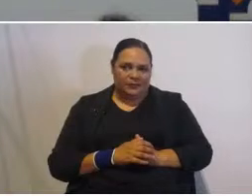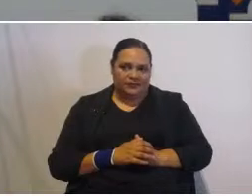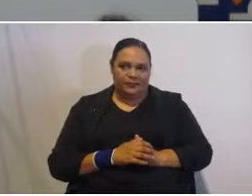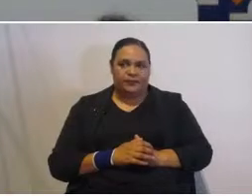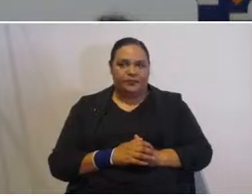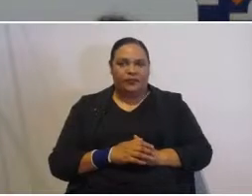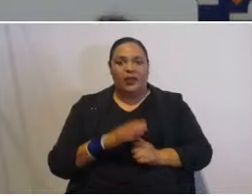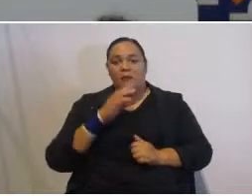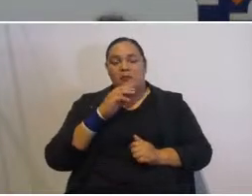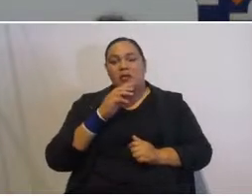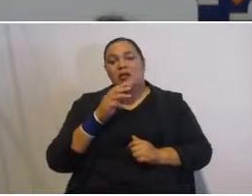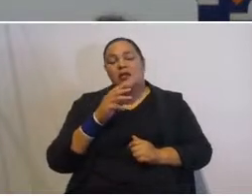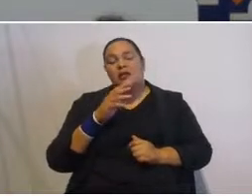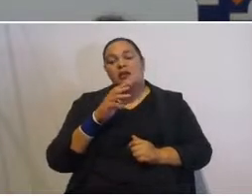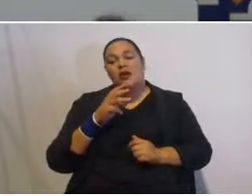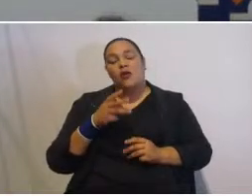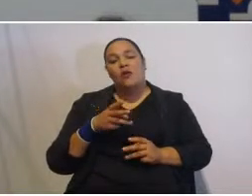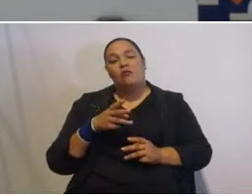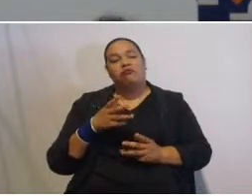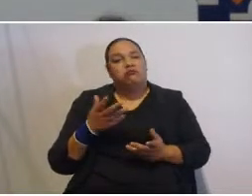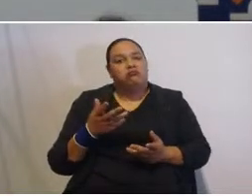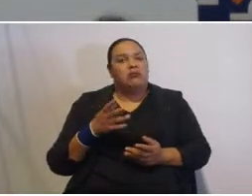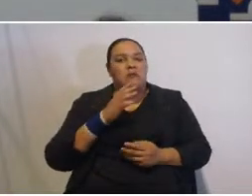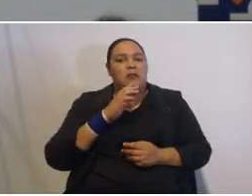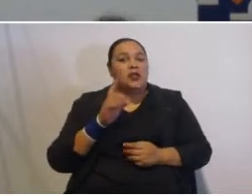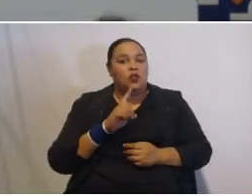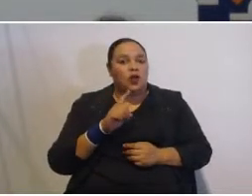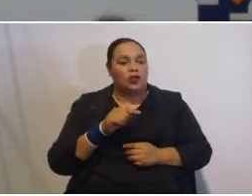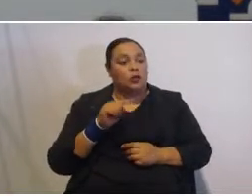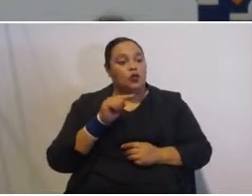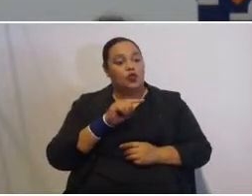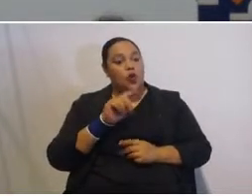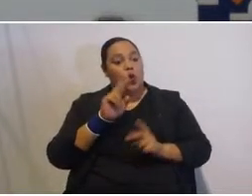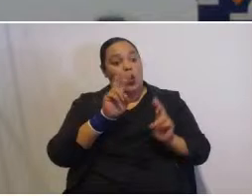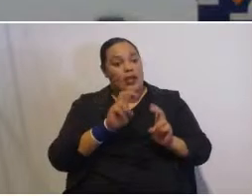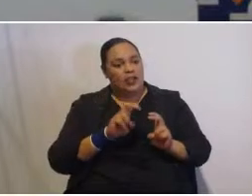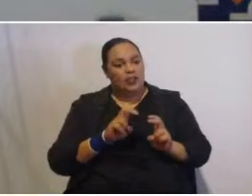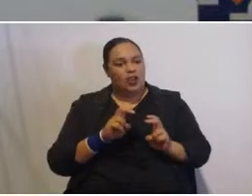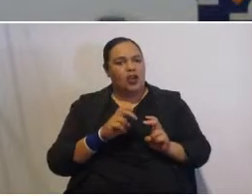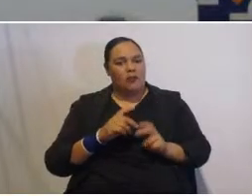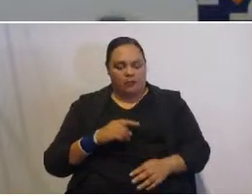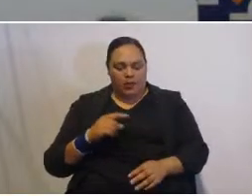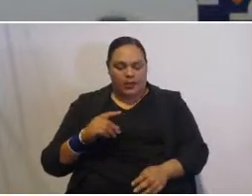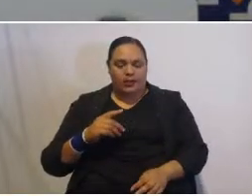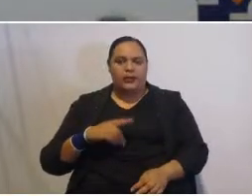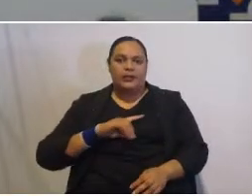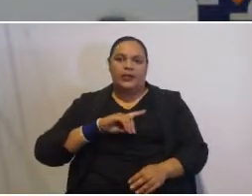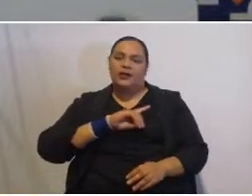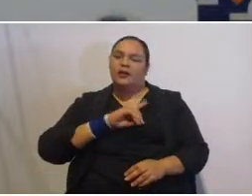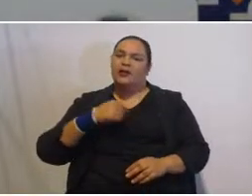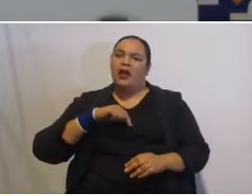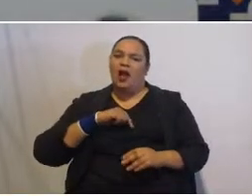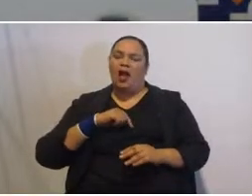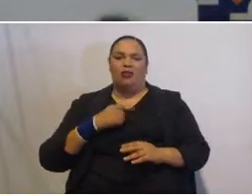In other words, you ESCOM depriving our dignity at our